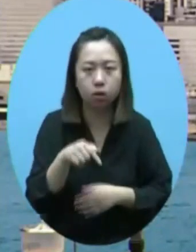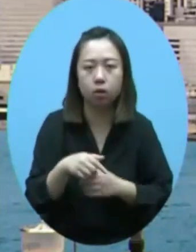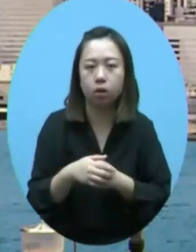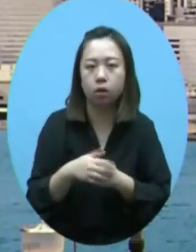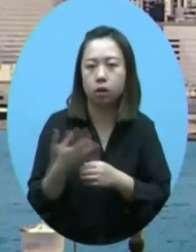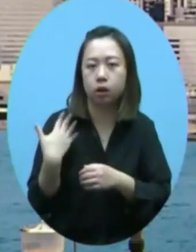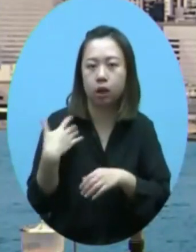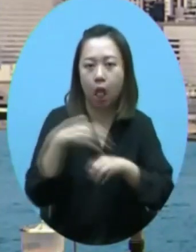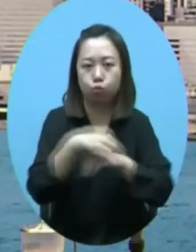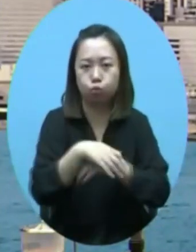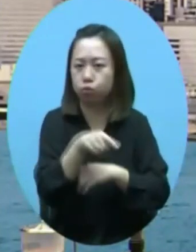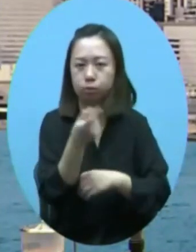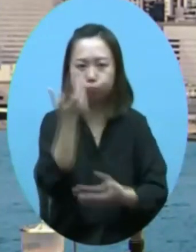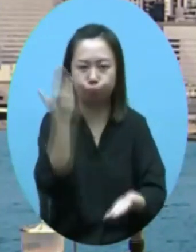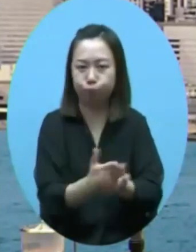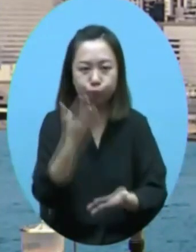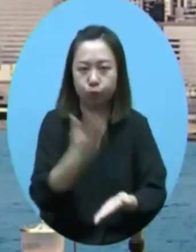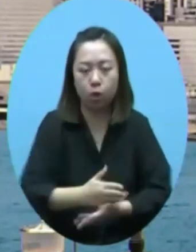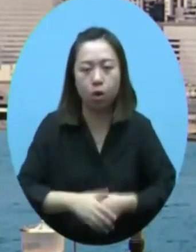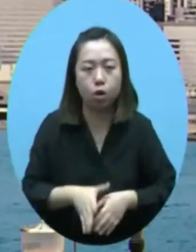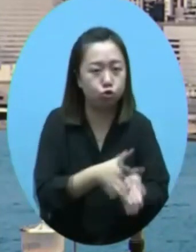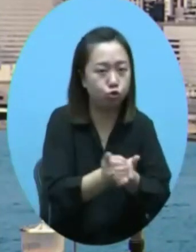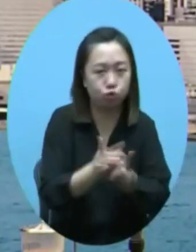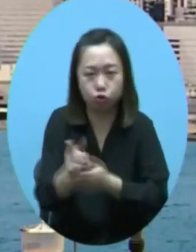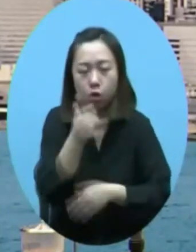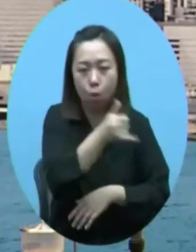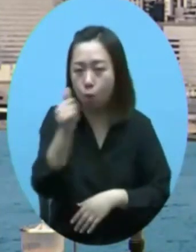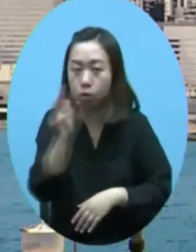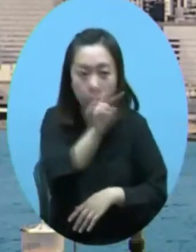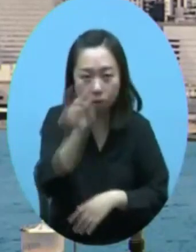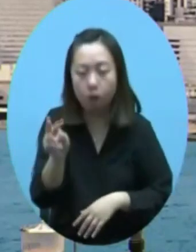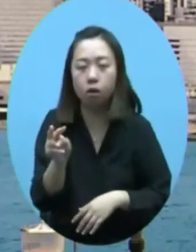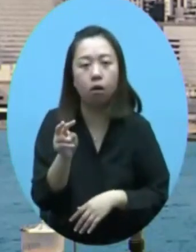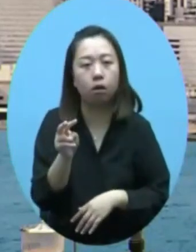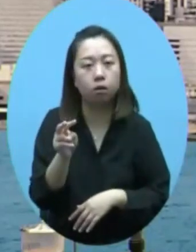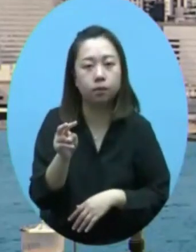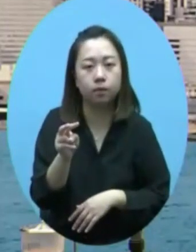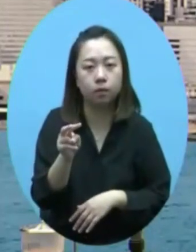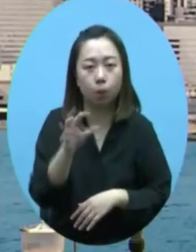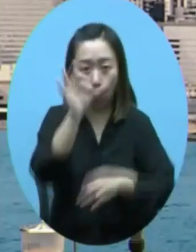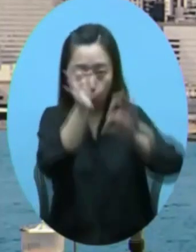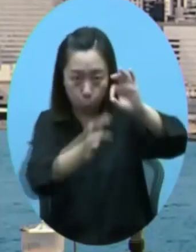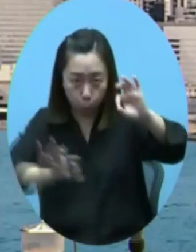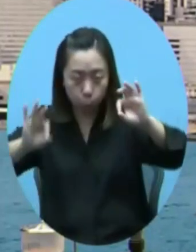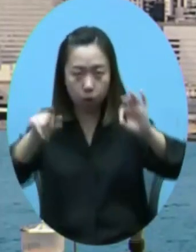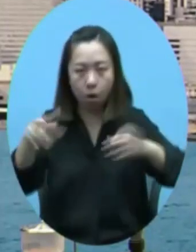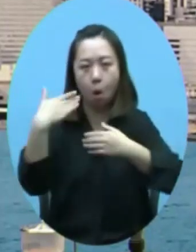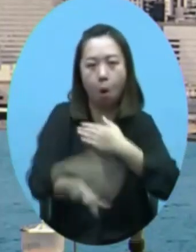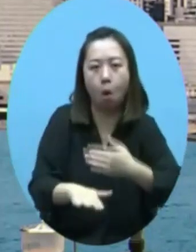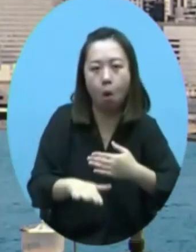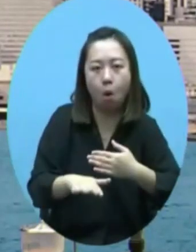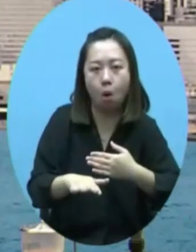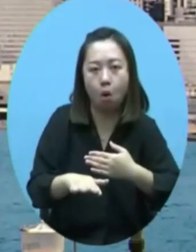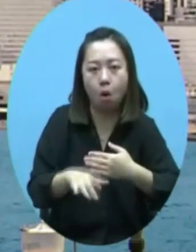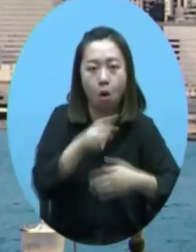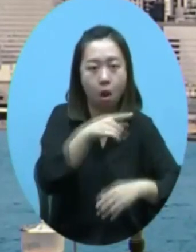House, it's quite different from the case in Lake Yun. The experts have been there at Ming Chun House, and they found that because